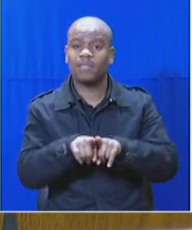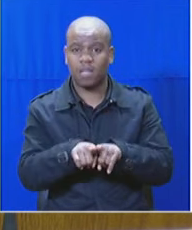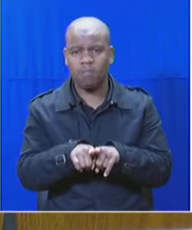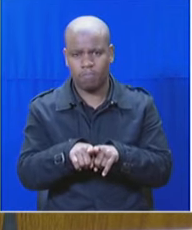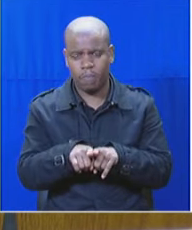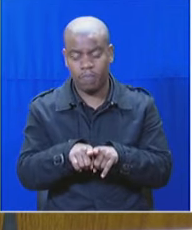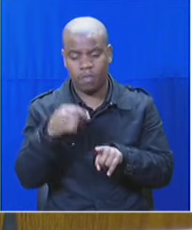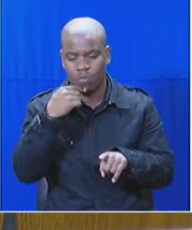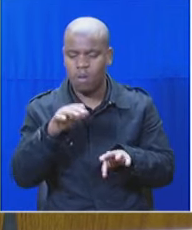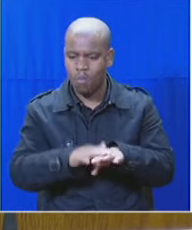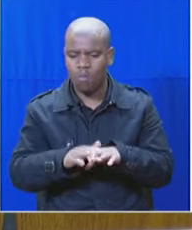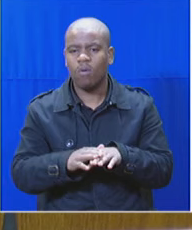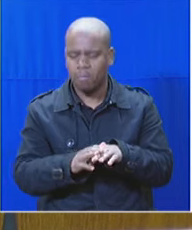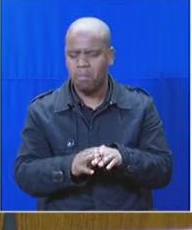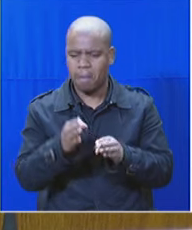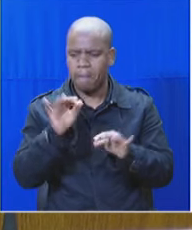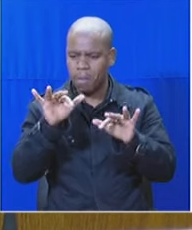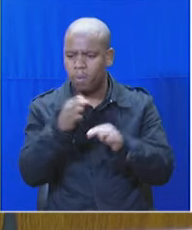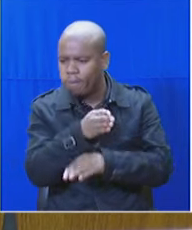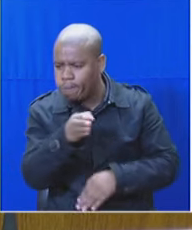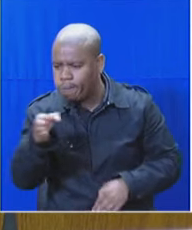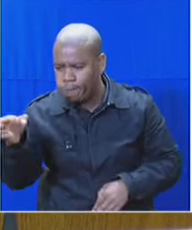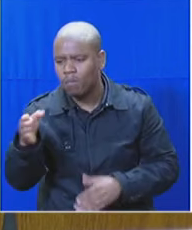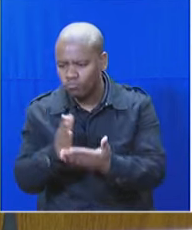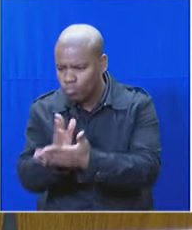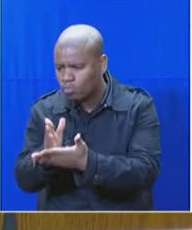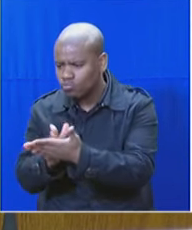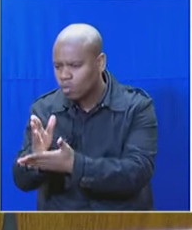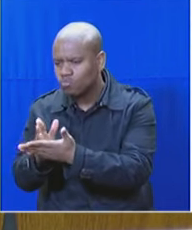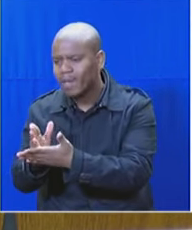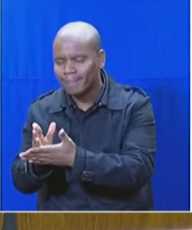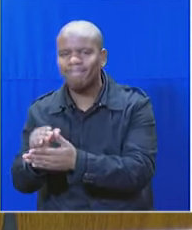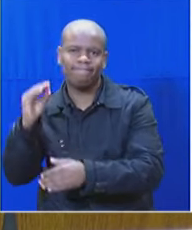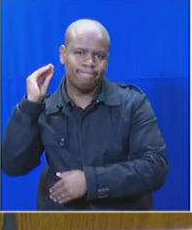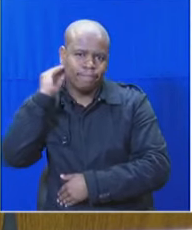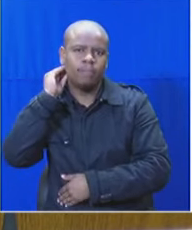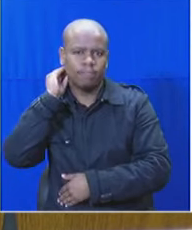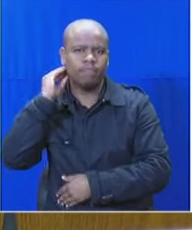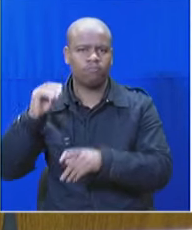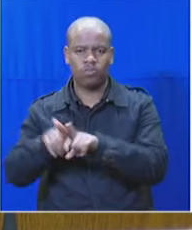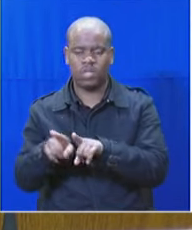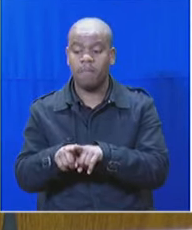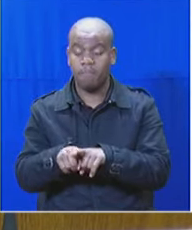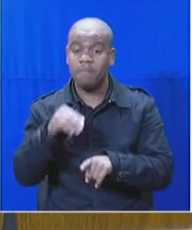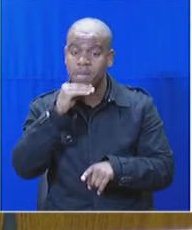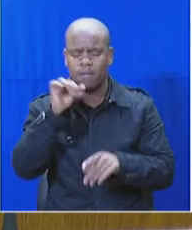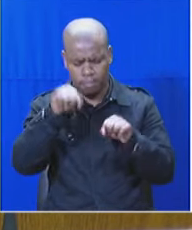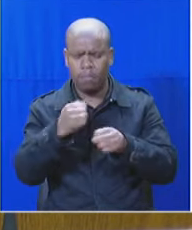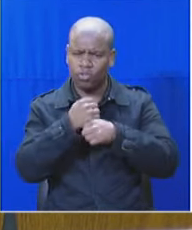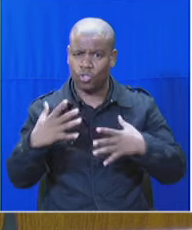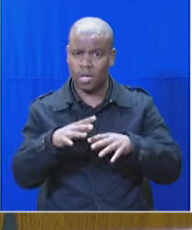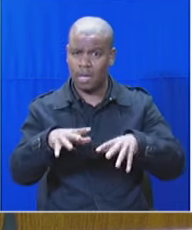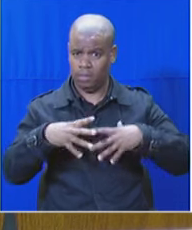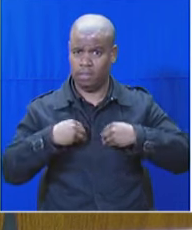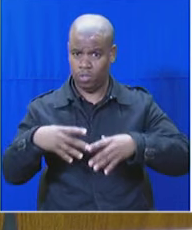to strengthen the relative rights of people who work the land. So there's general acceptance, although there are